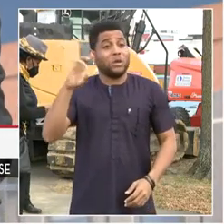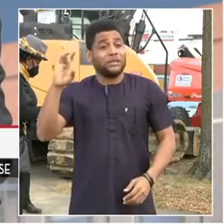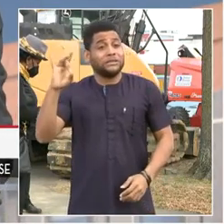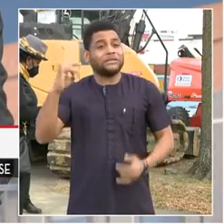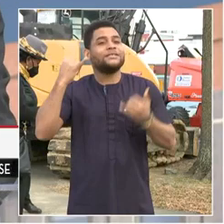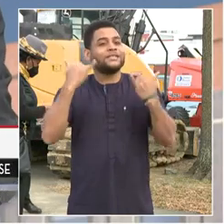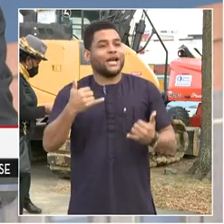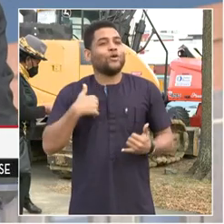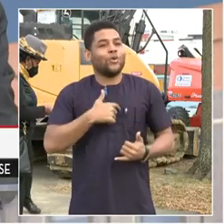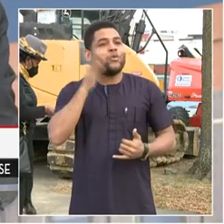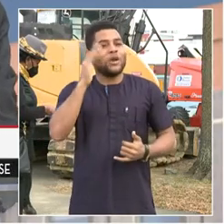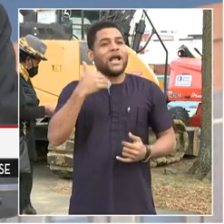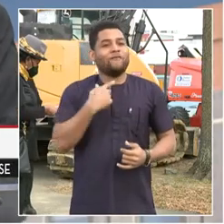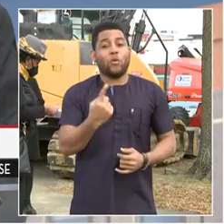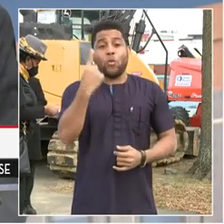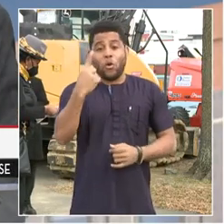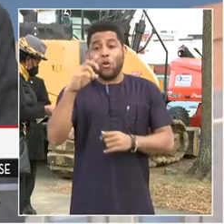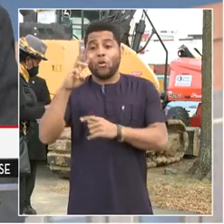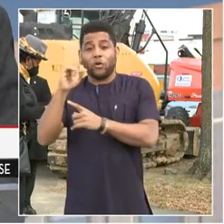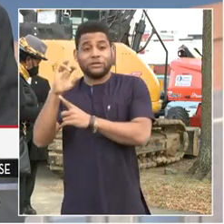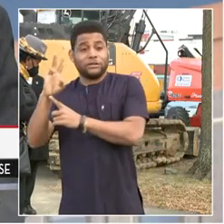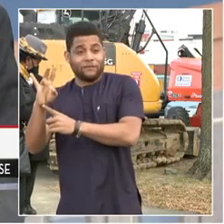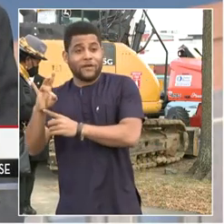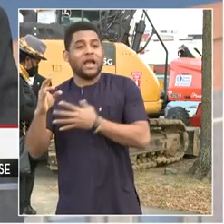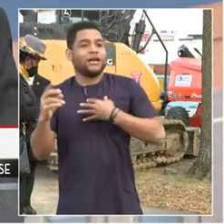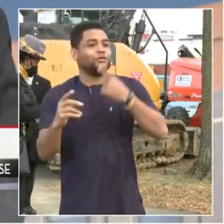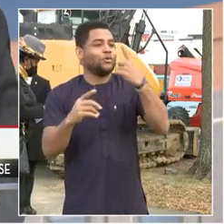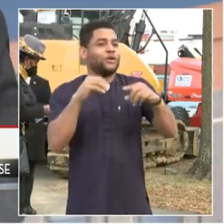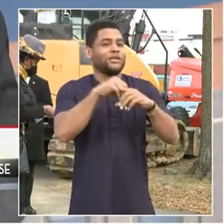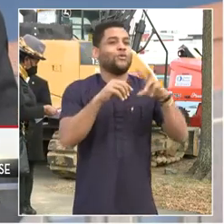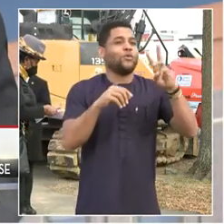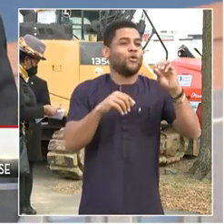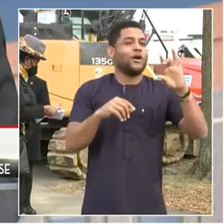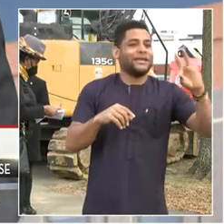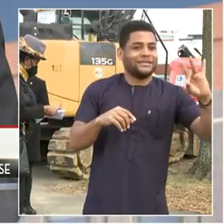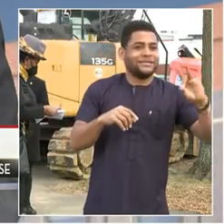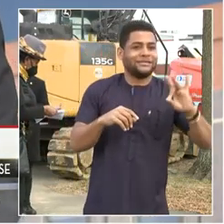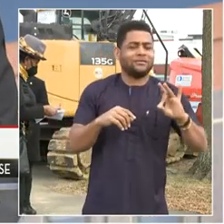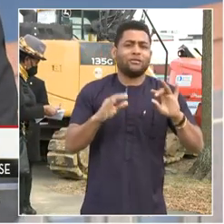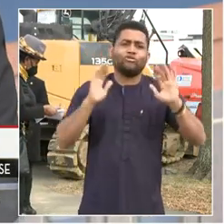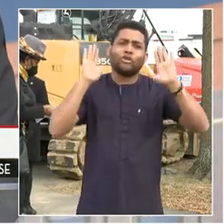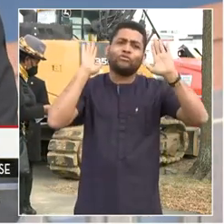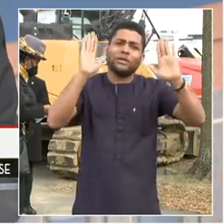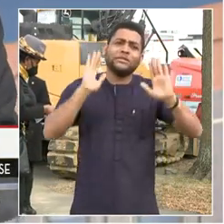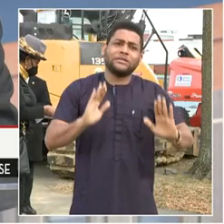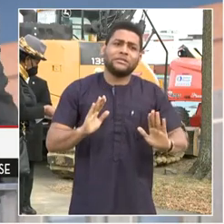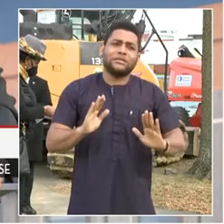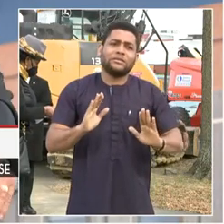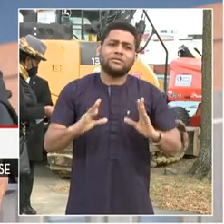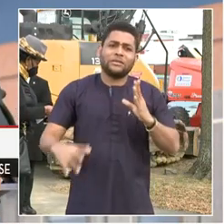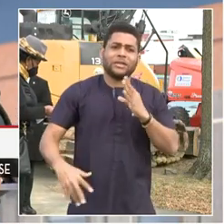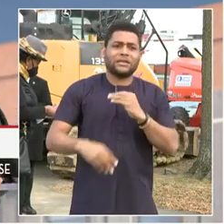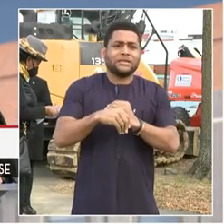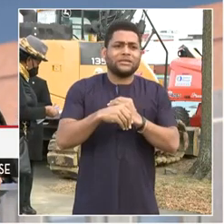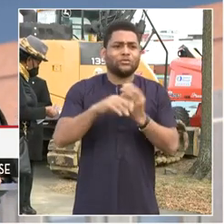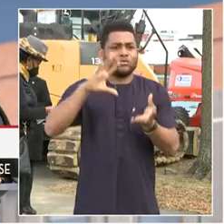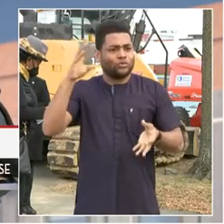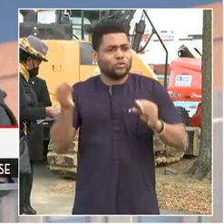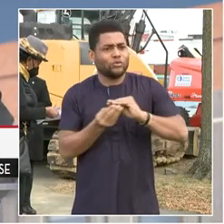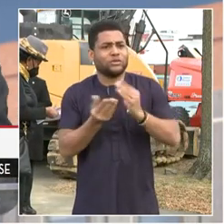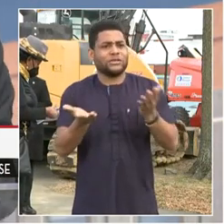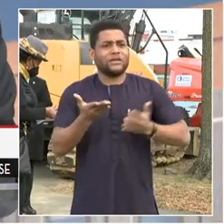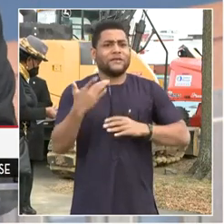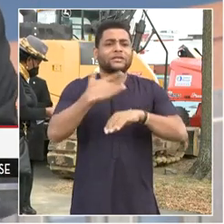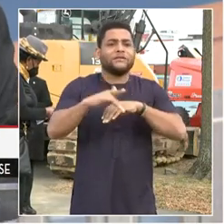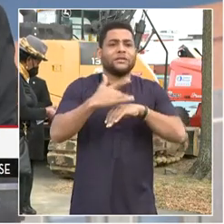have one in ward 7, and that's going to be a fantastic addition of the services that we have available to people.